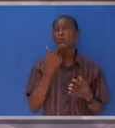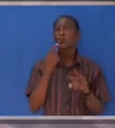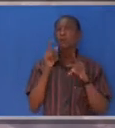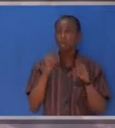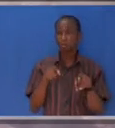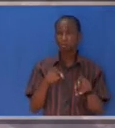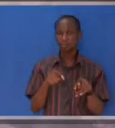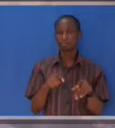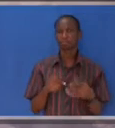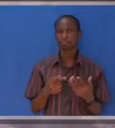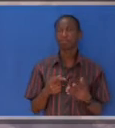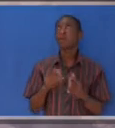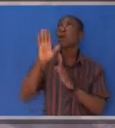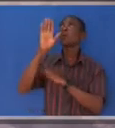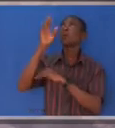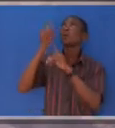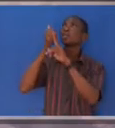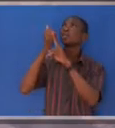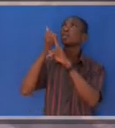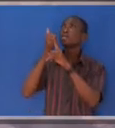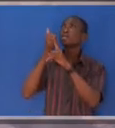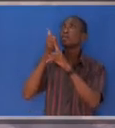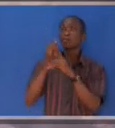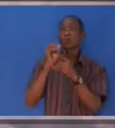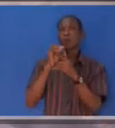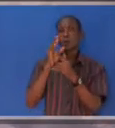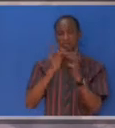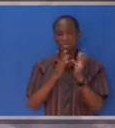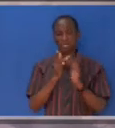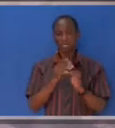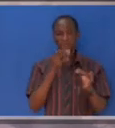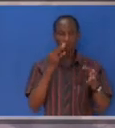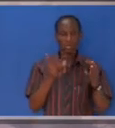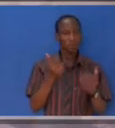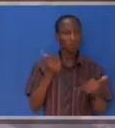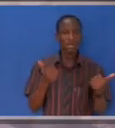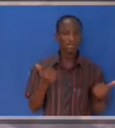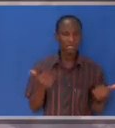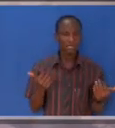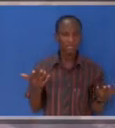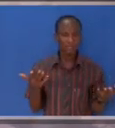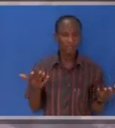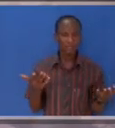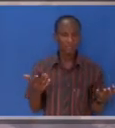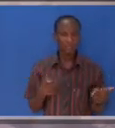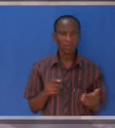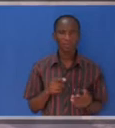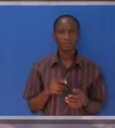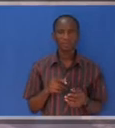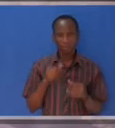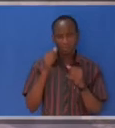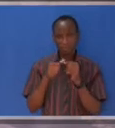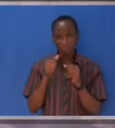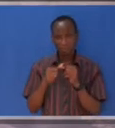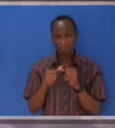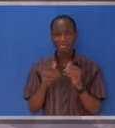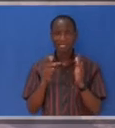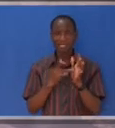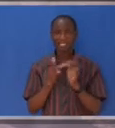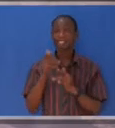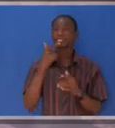atan ana say Jesus Christ and no bebebe bu atan e maure mfi say Jesus